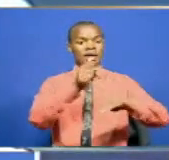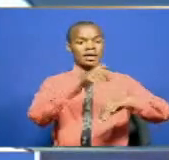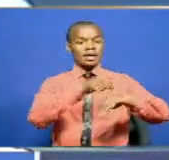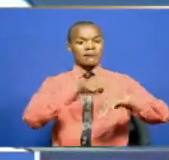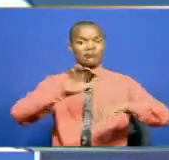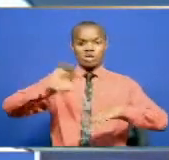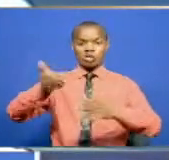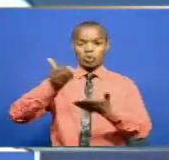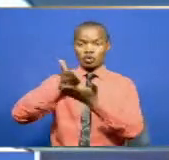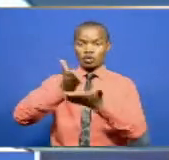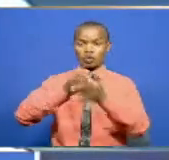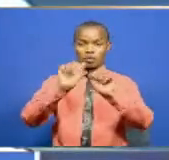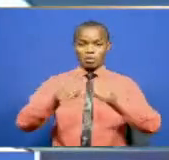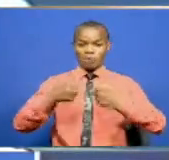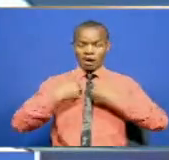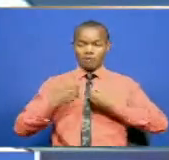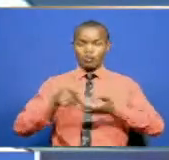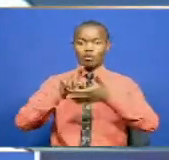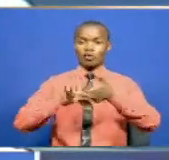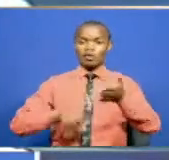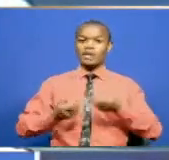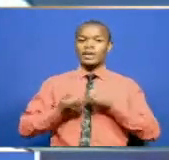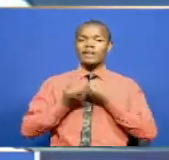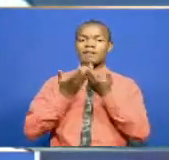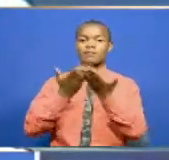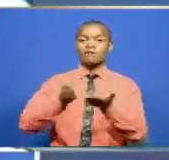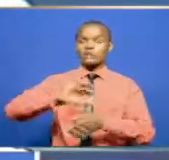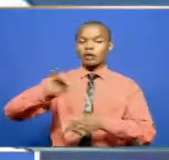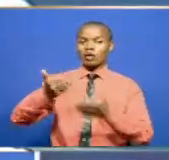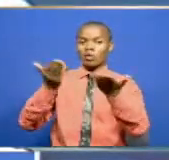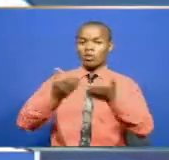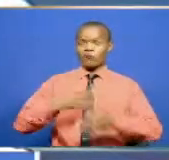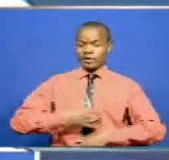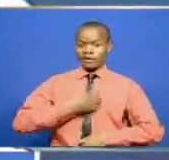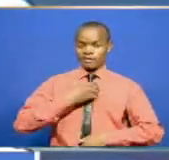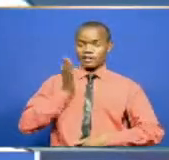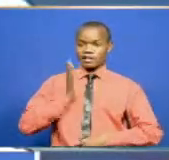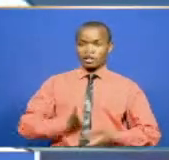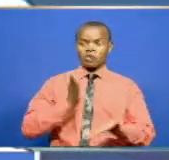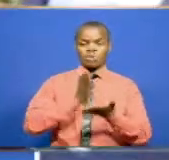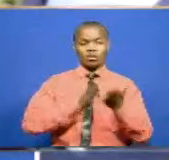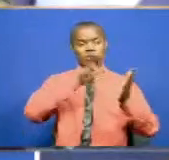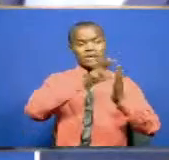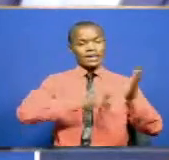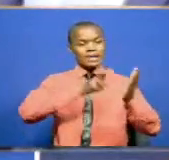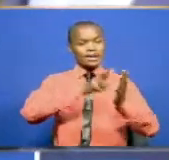contain vital information about the town where visitors will read its history.